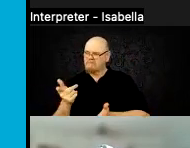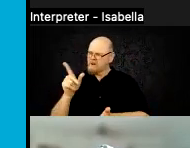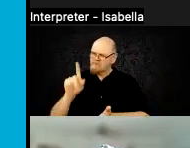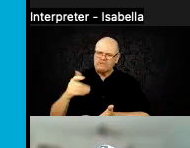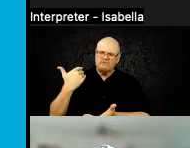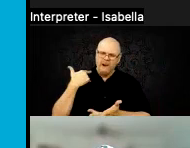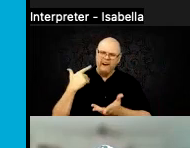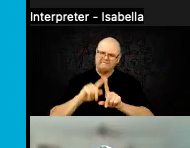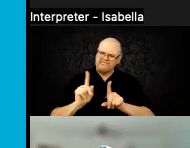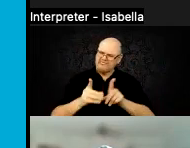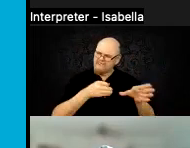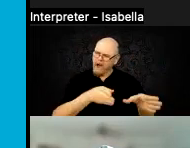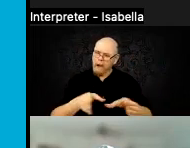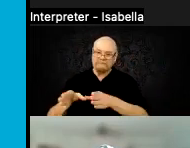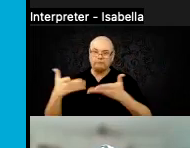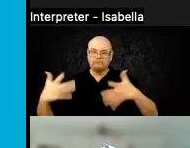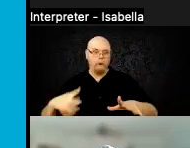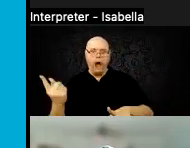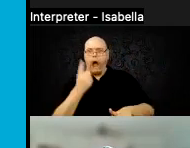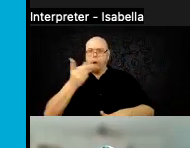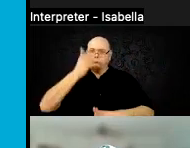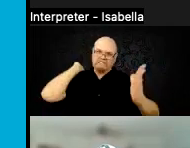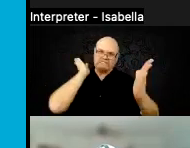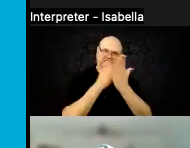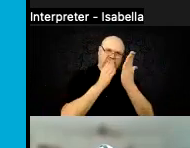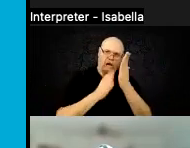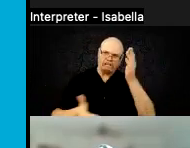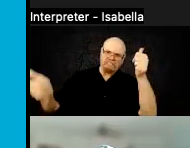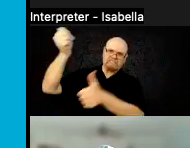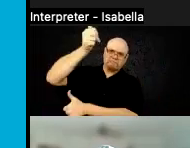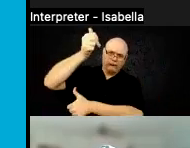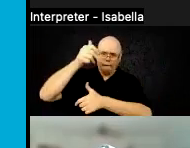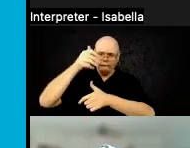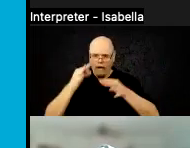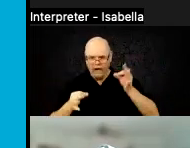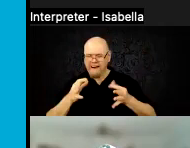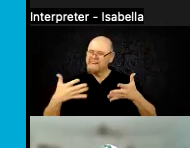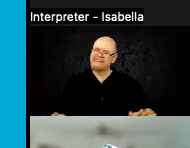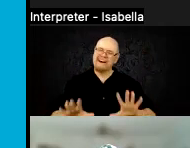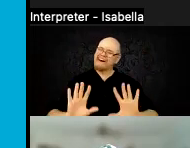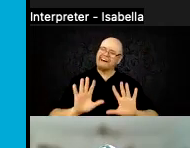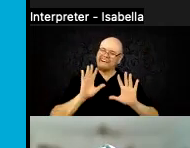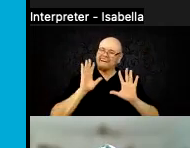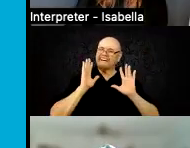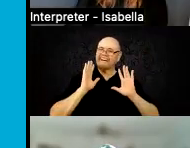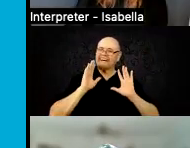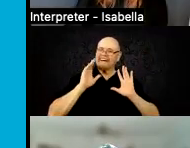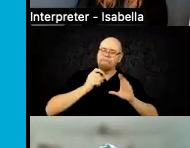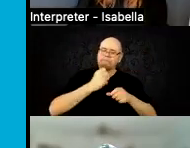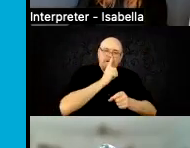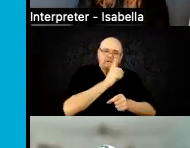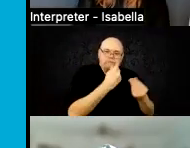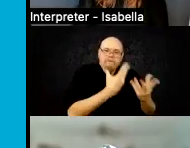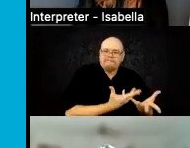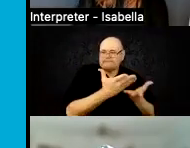mechanisms available to make sure that clients' due process rights are protected and they're getting the services that they need. So of course, the